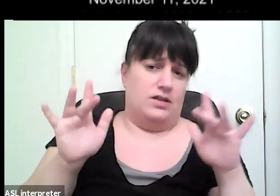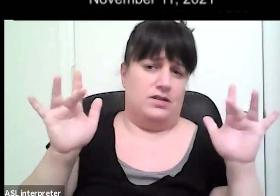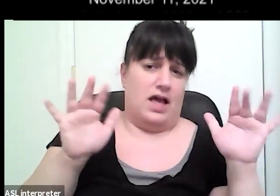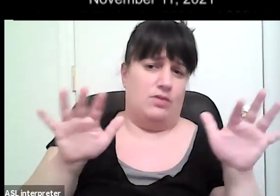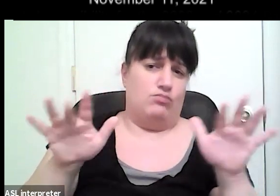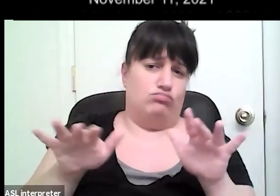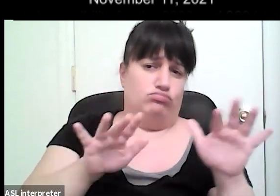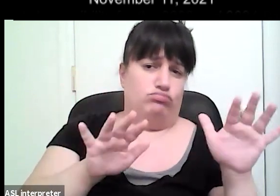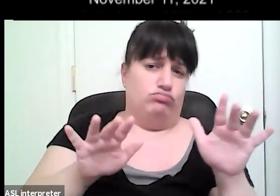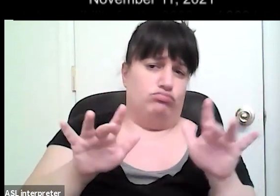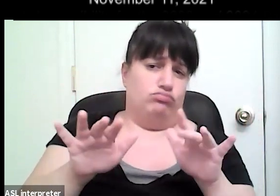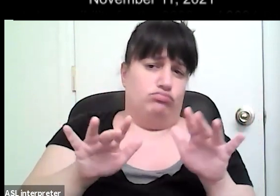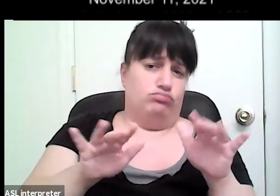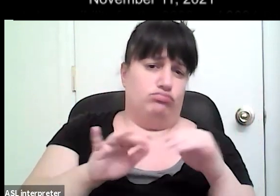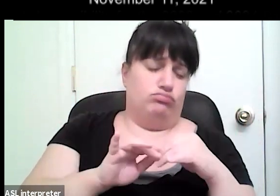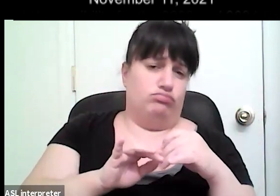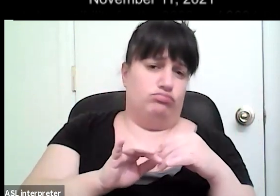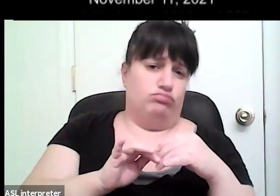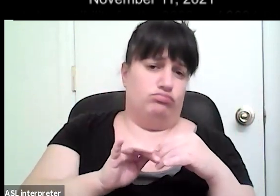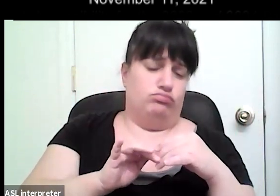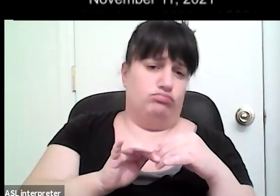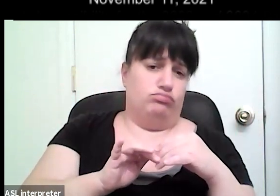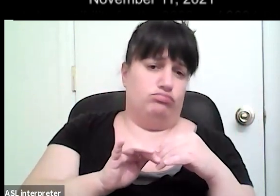but you can hear Minor those mode. chimes.